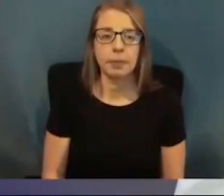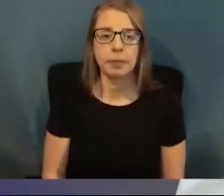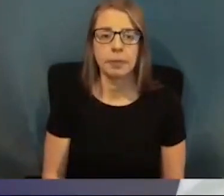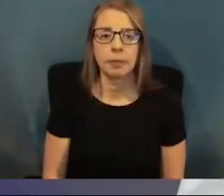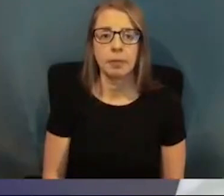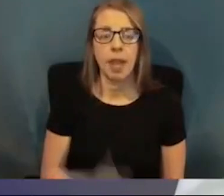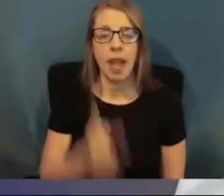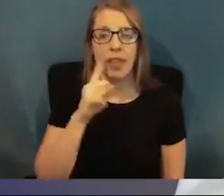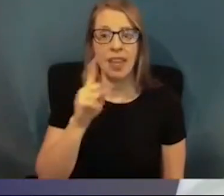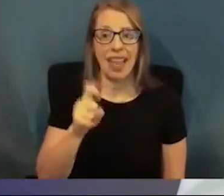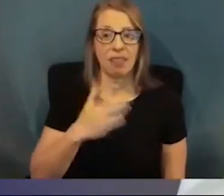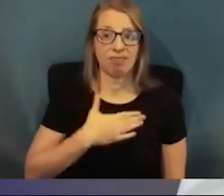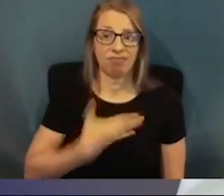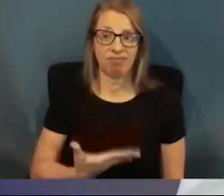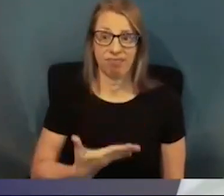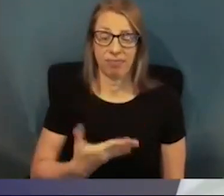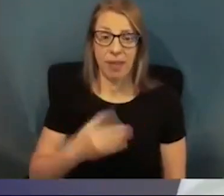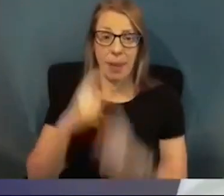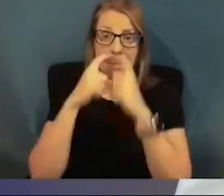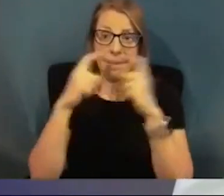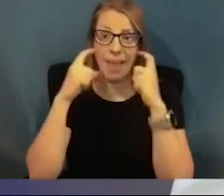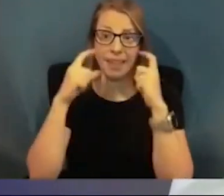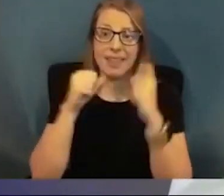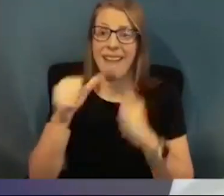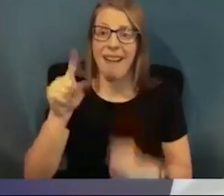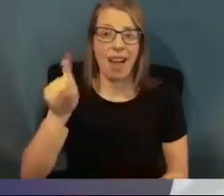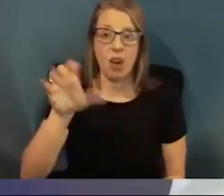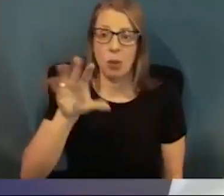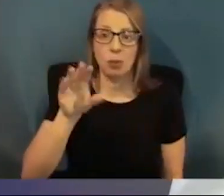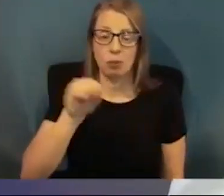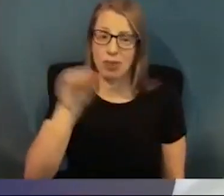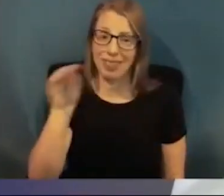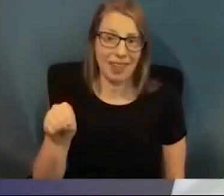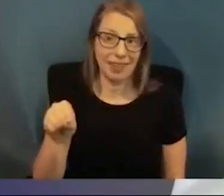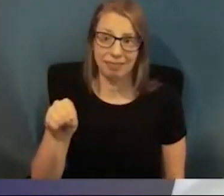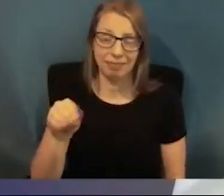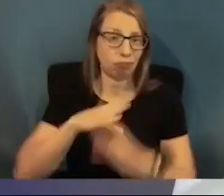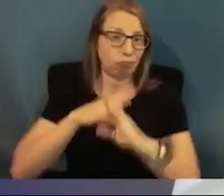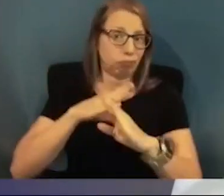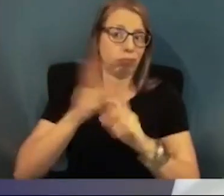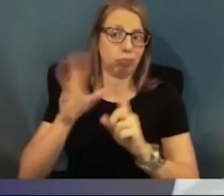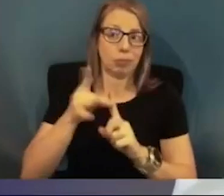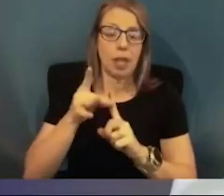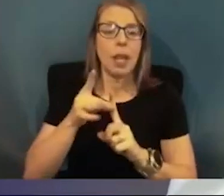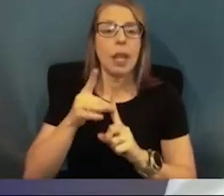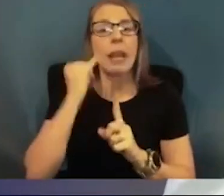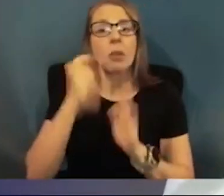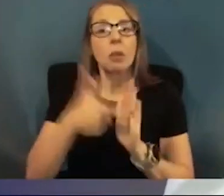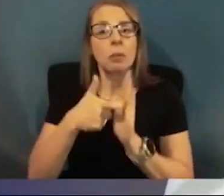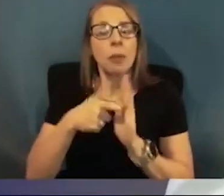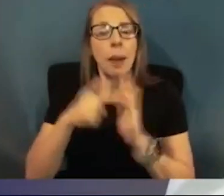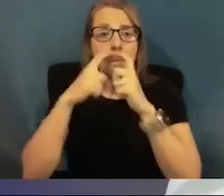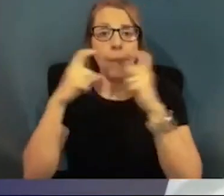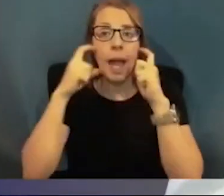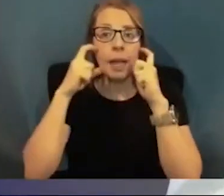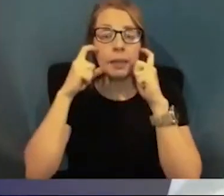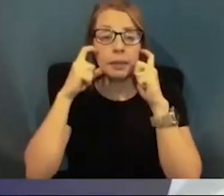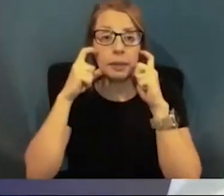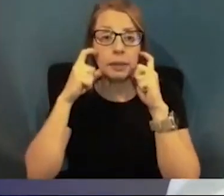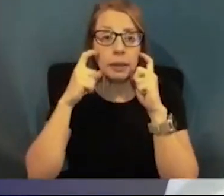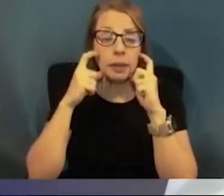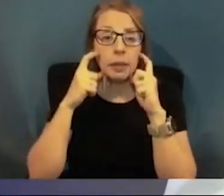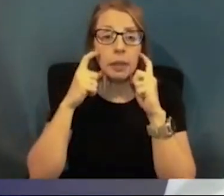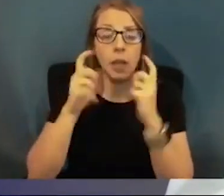too, even masking is not 100%. Mm-hmm. So even if you require masks, what they're finding in camps this